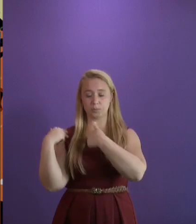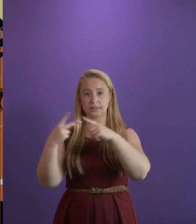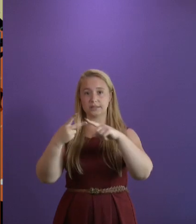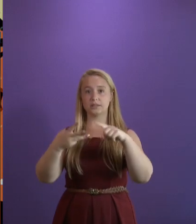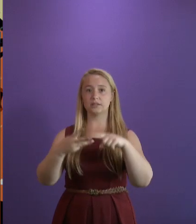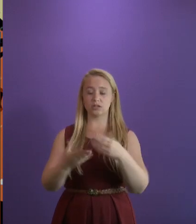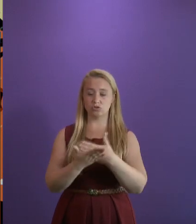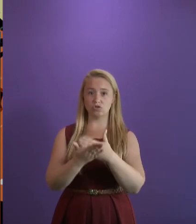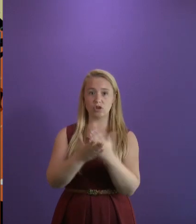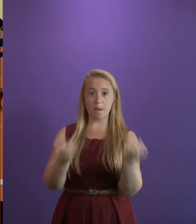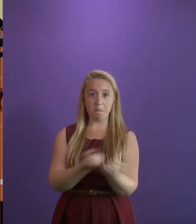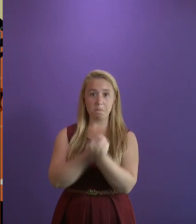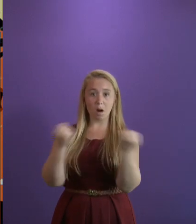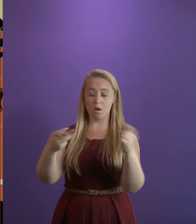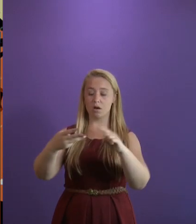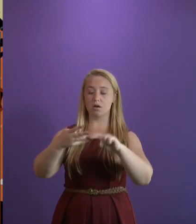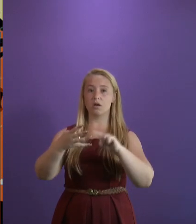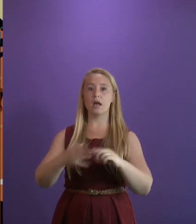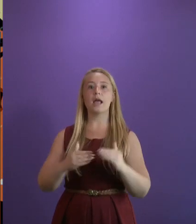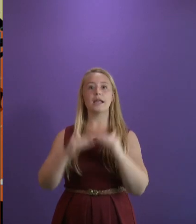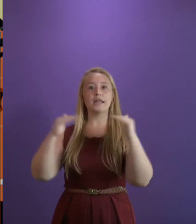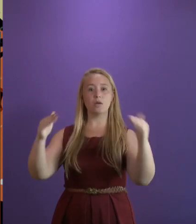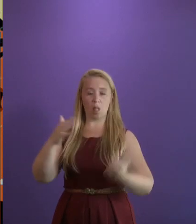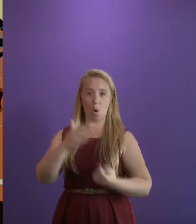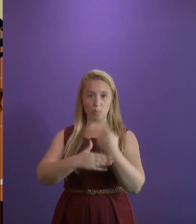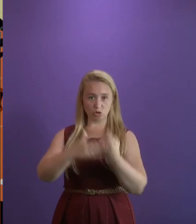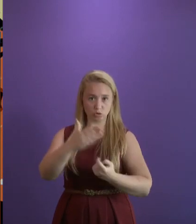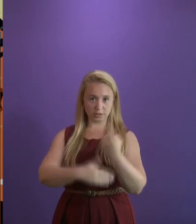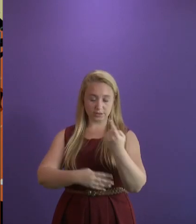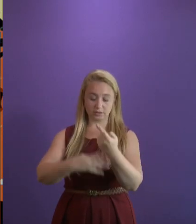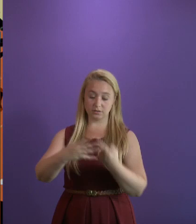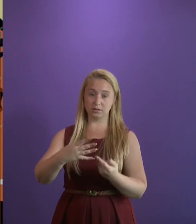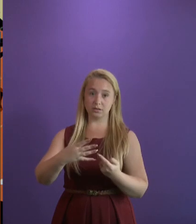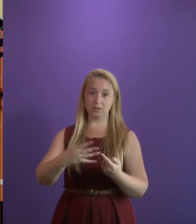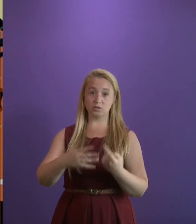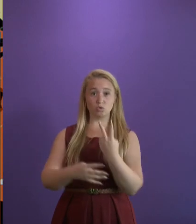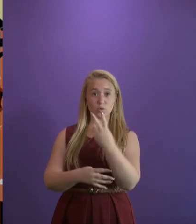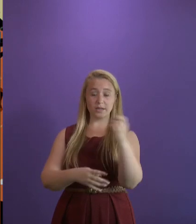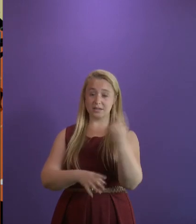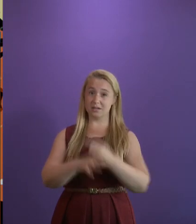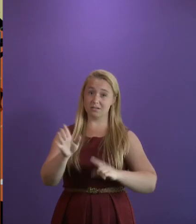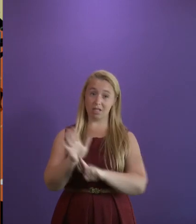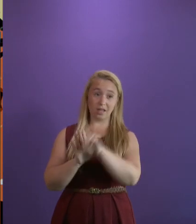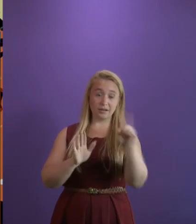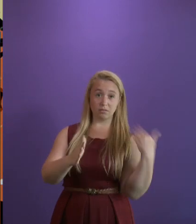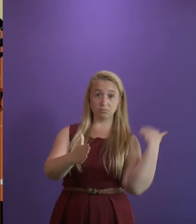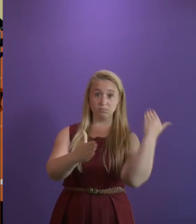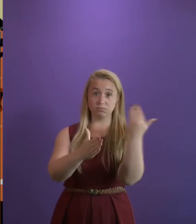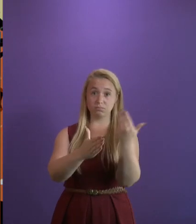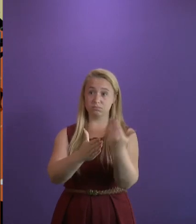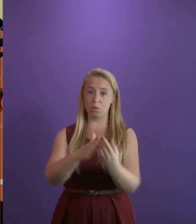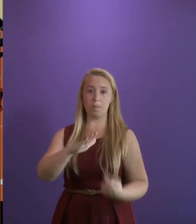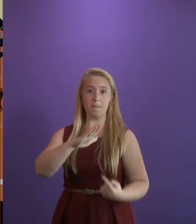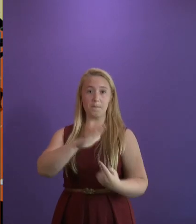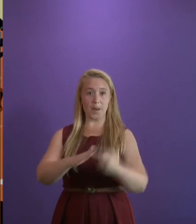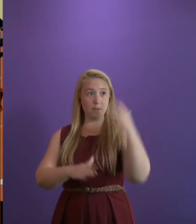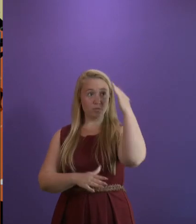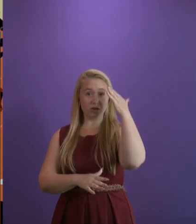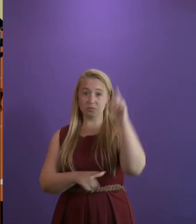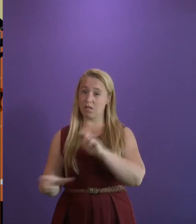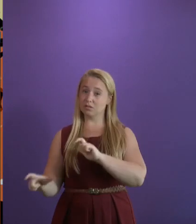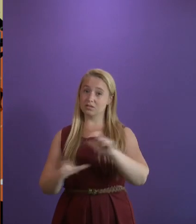and equal opportunities. We're 20 years on, and these founding principles continue to underpin the